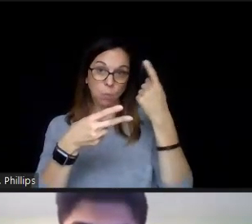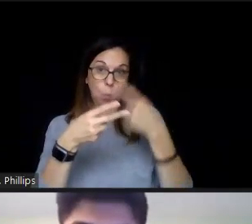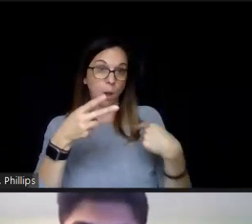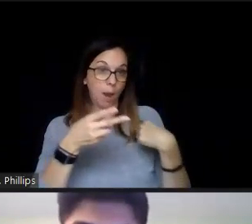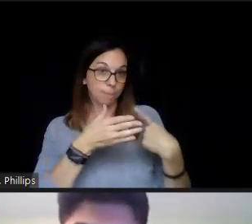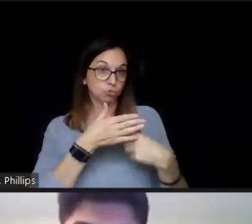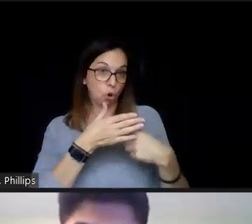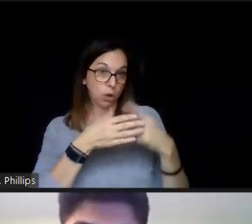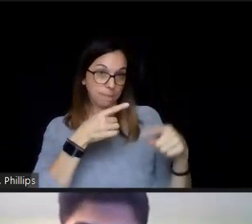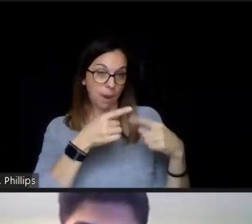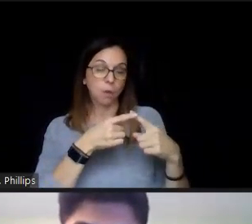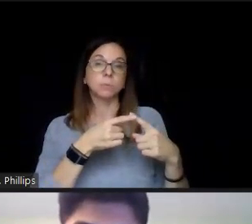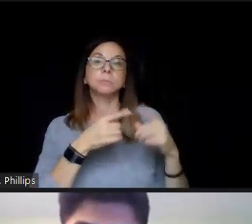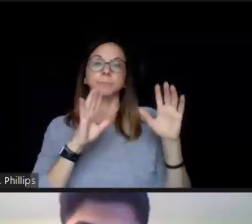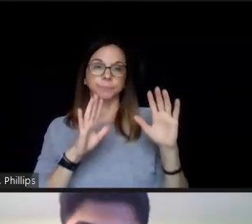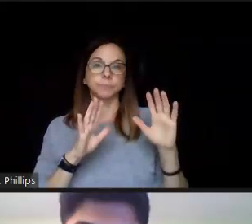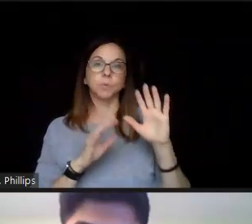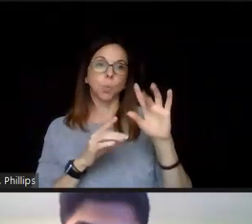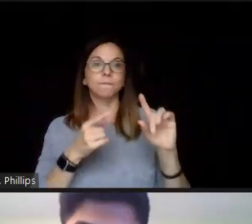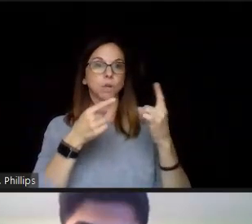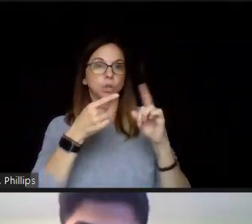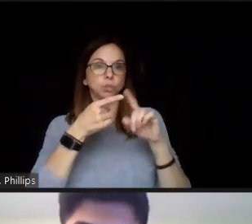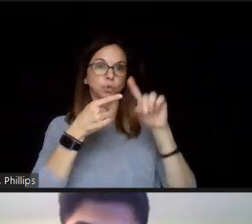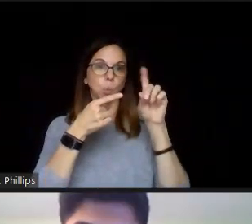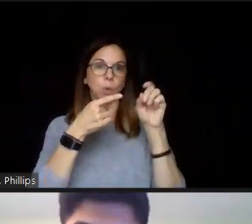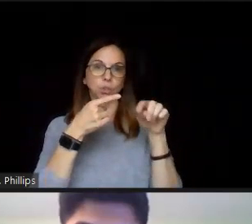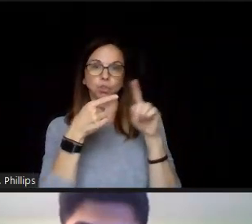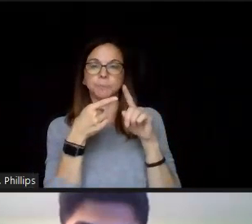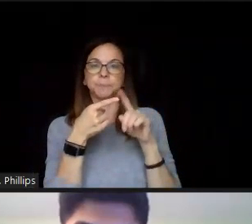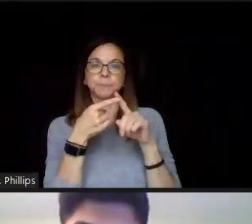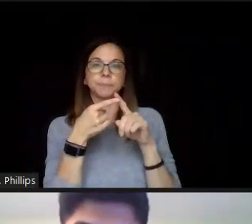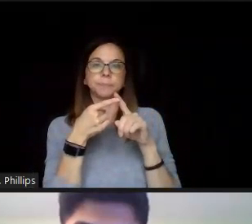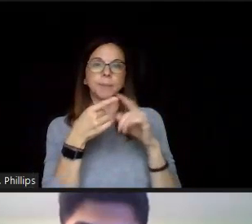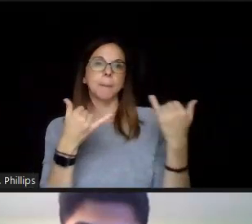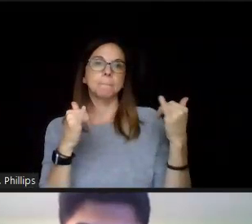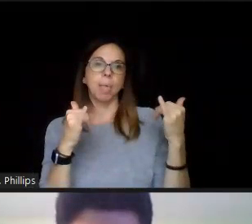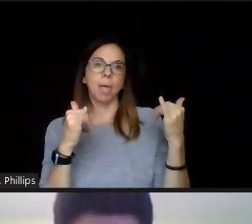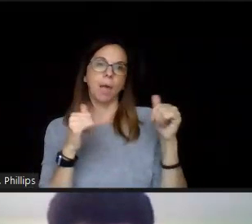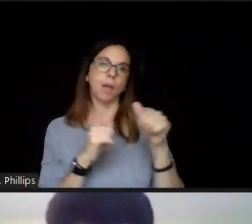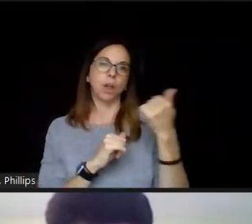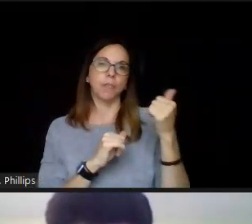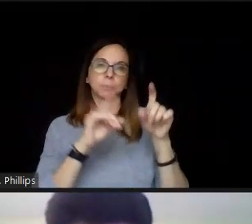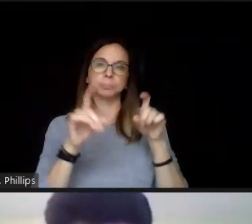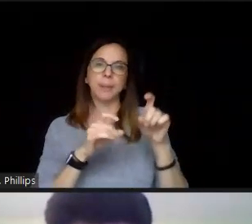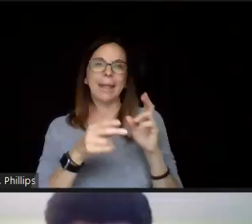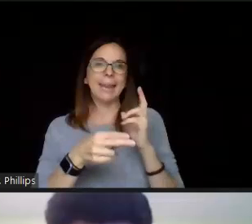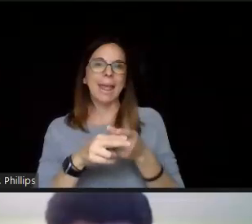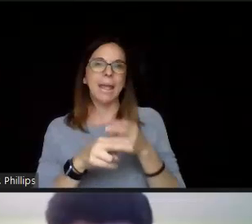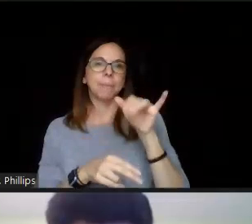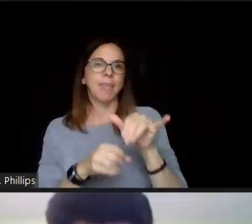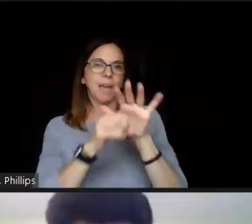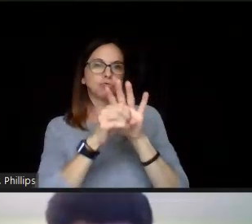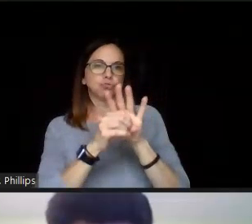been talking about. So here's your first question. I'm going to play another round of Name That